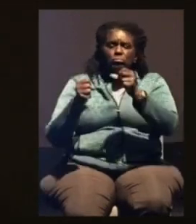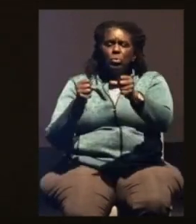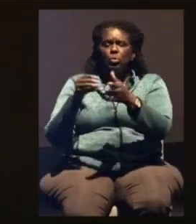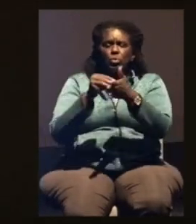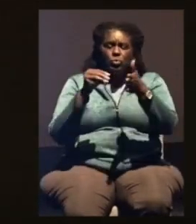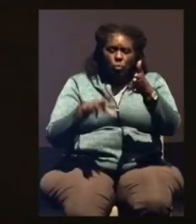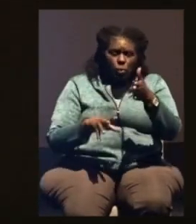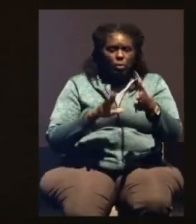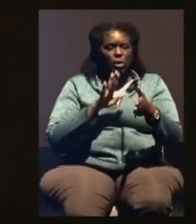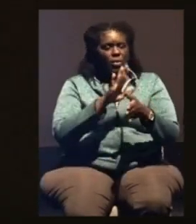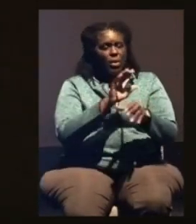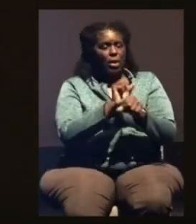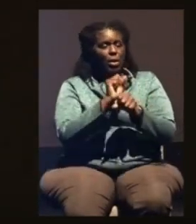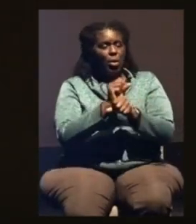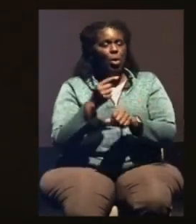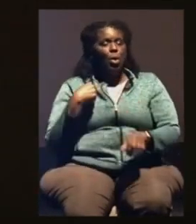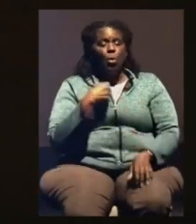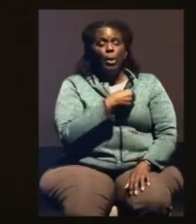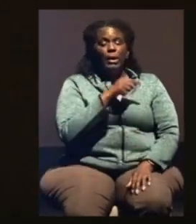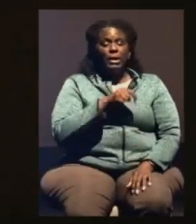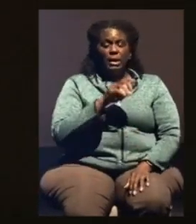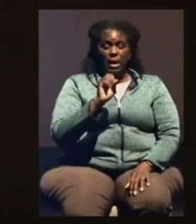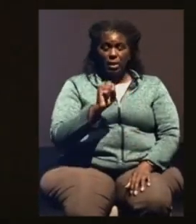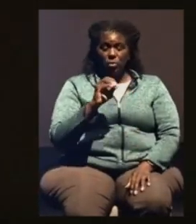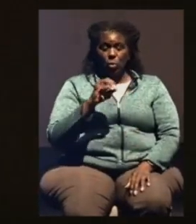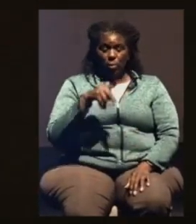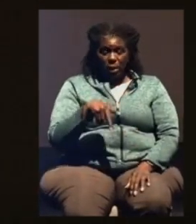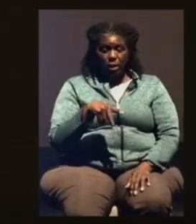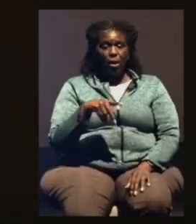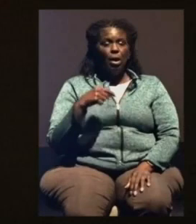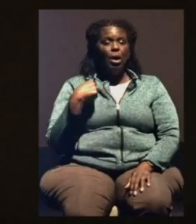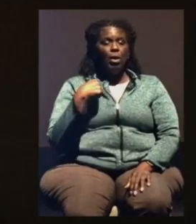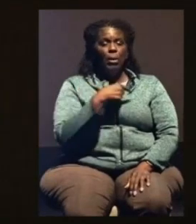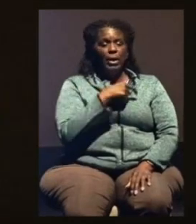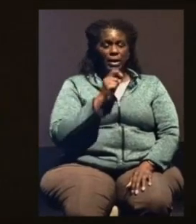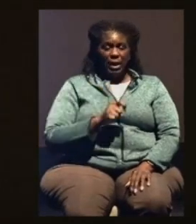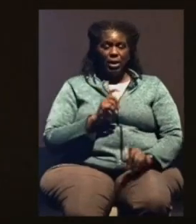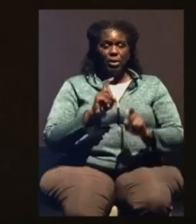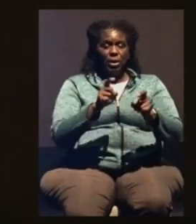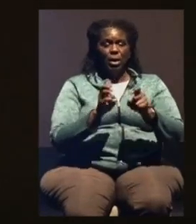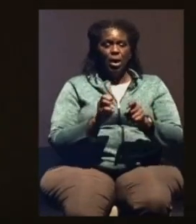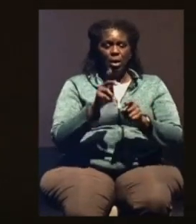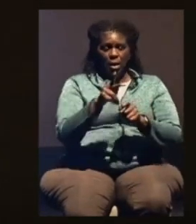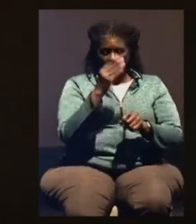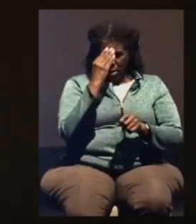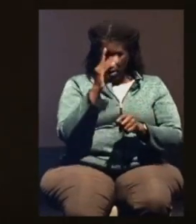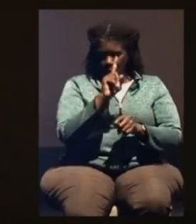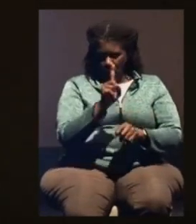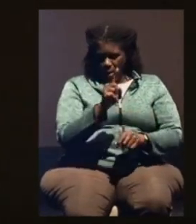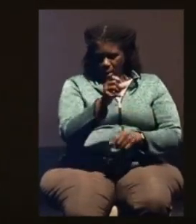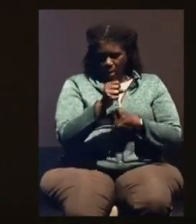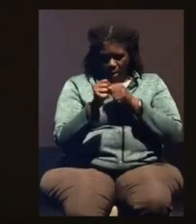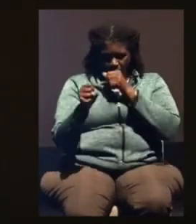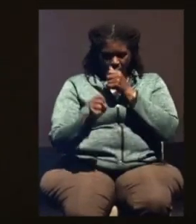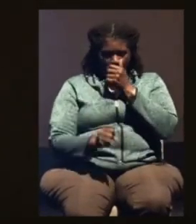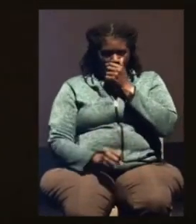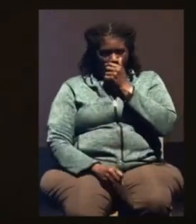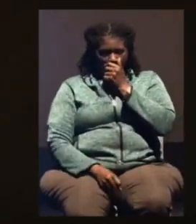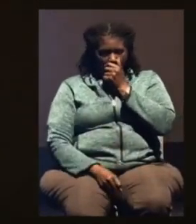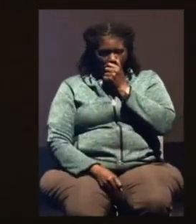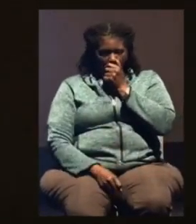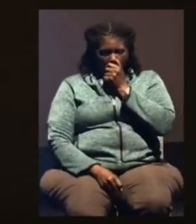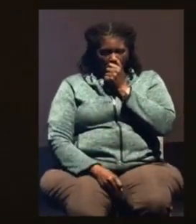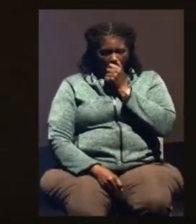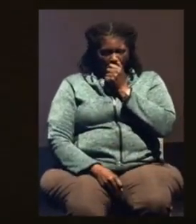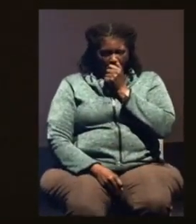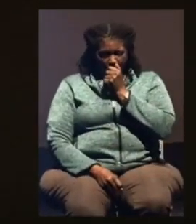to have the SLPs supervise SLPs, so yeah. they need to give back, and then we need to know of those placements. That's where it gets a little tricky